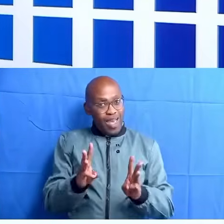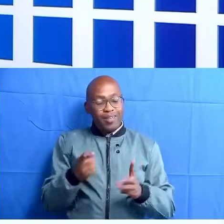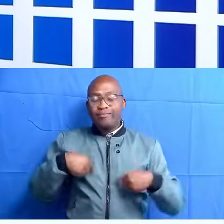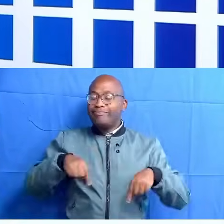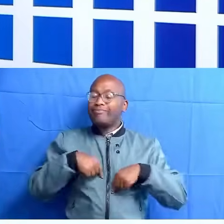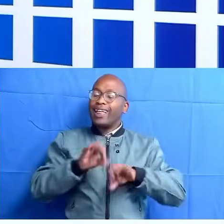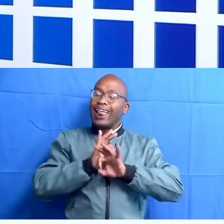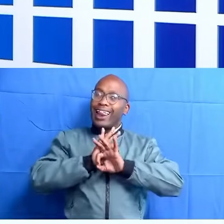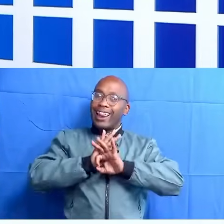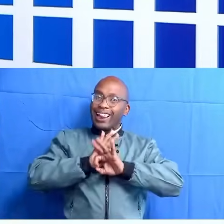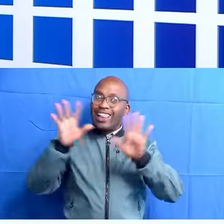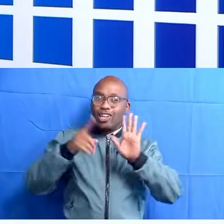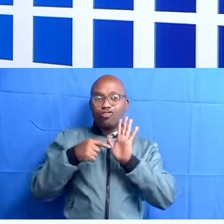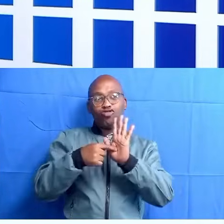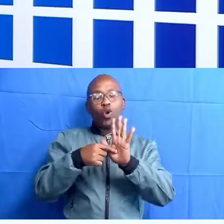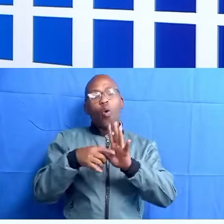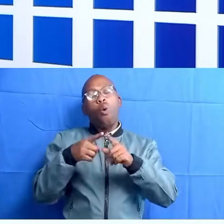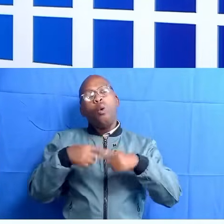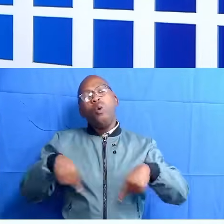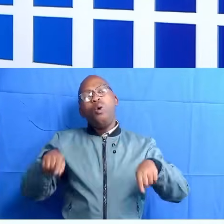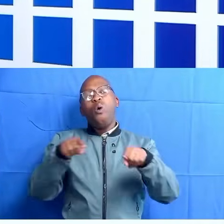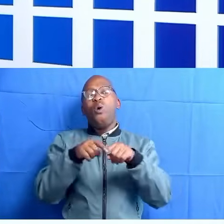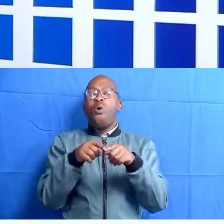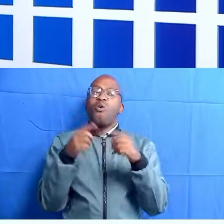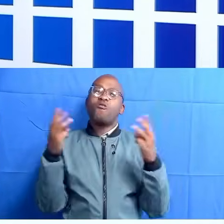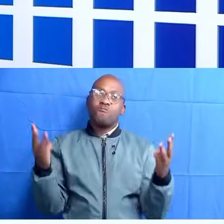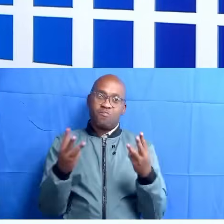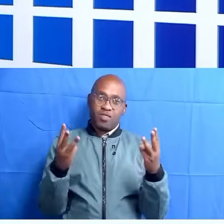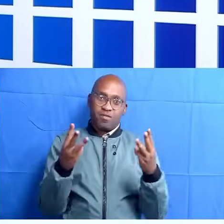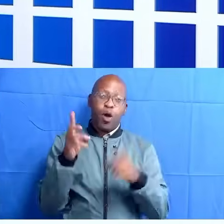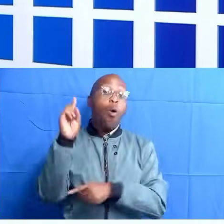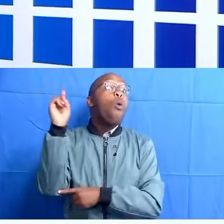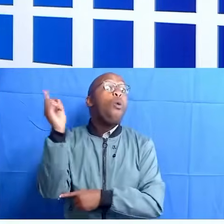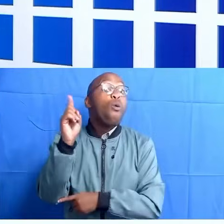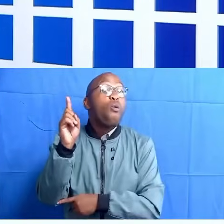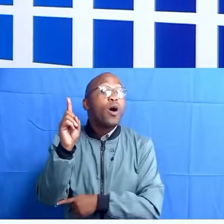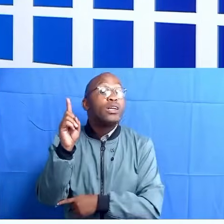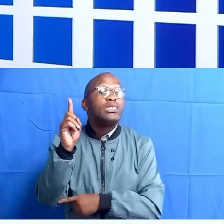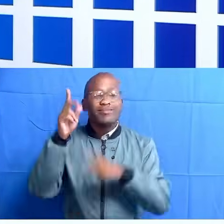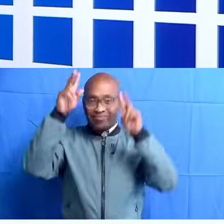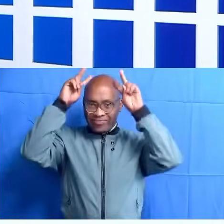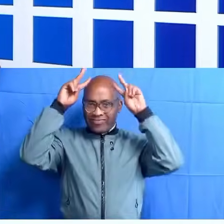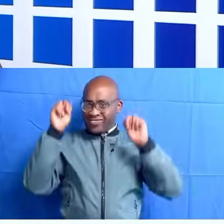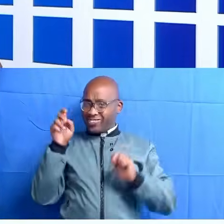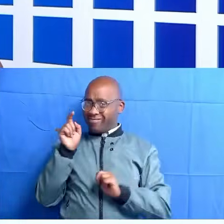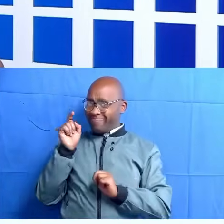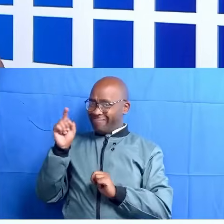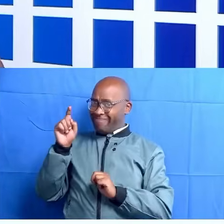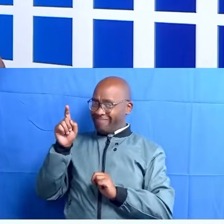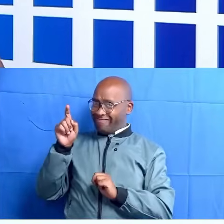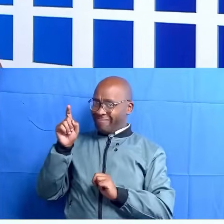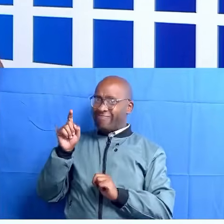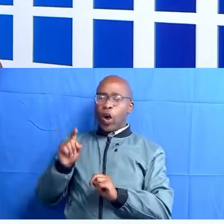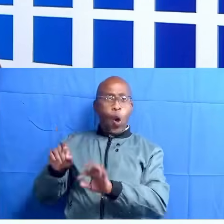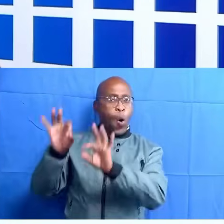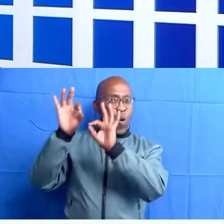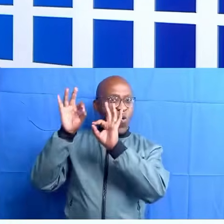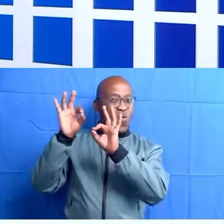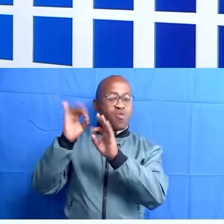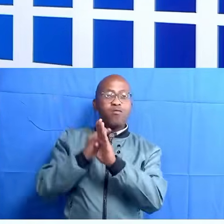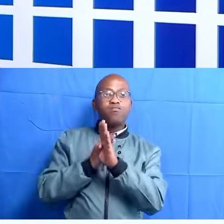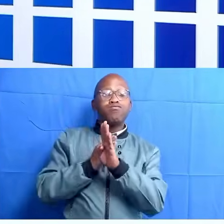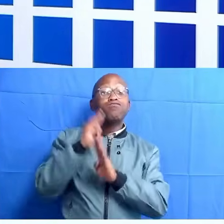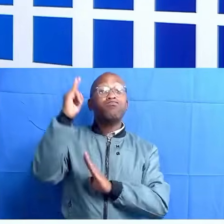that the Viet Cong strategies were effective, whilst the United States